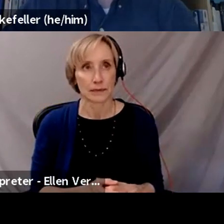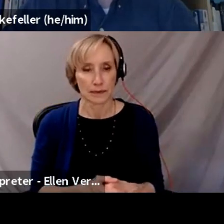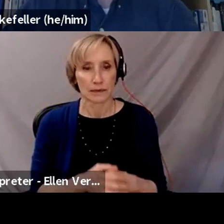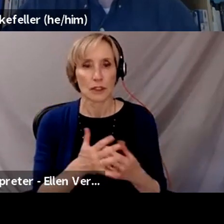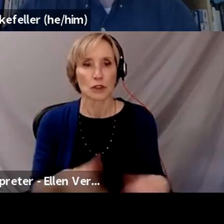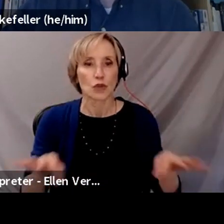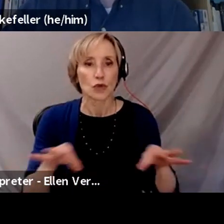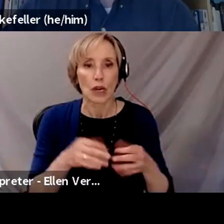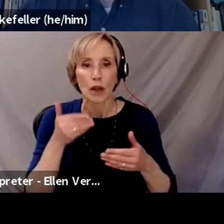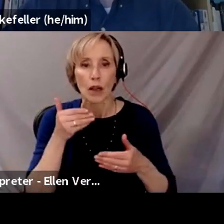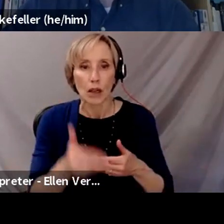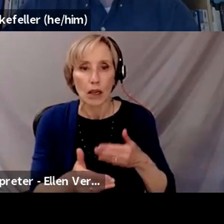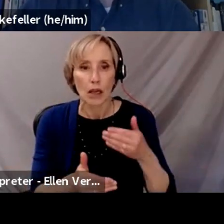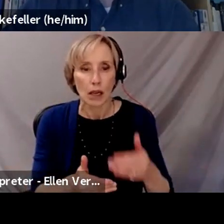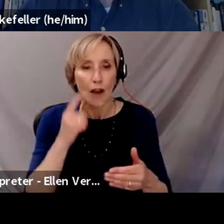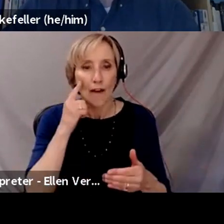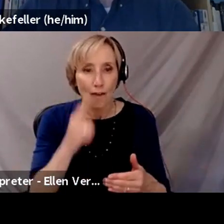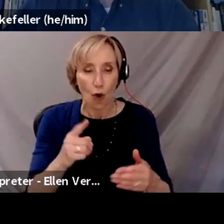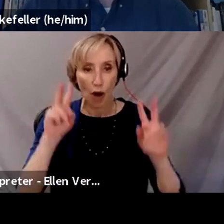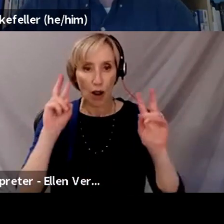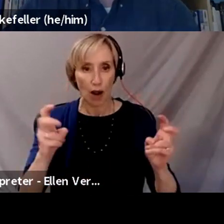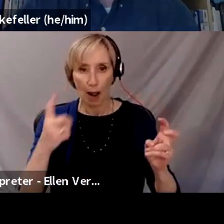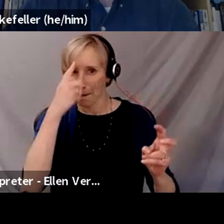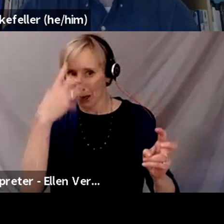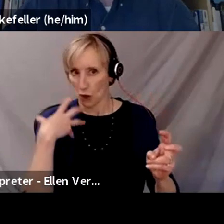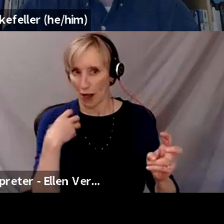to take in achieving mental health for all?